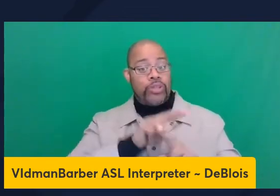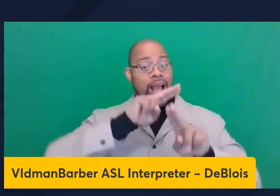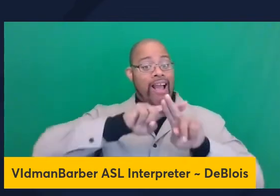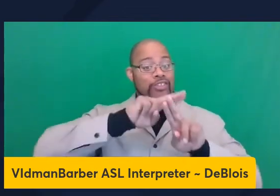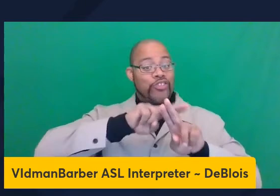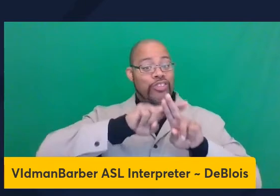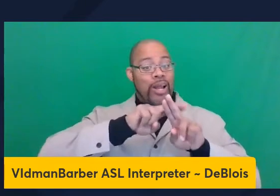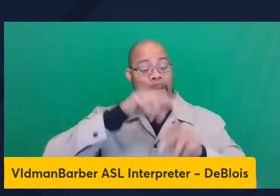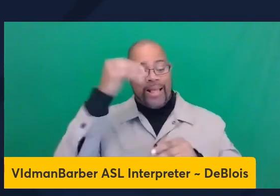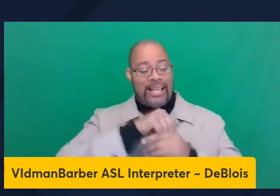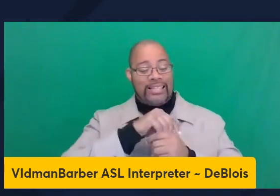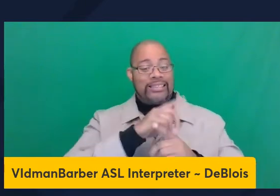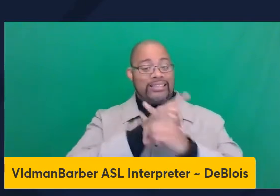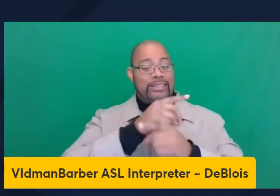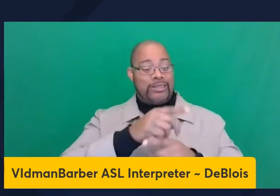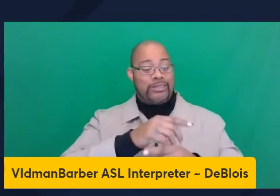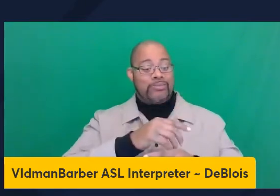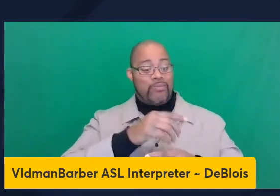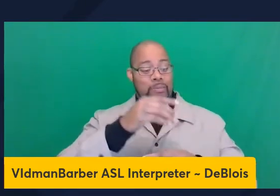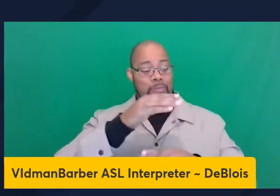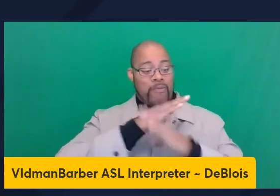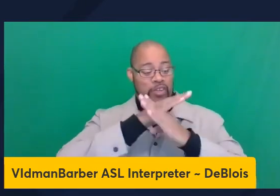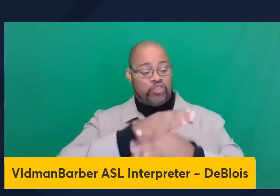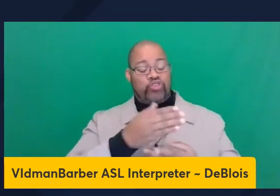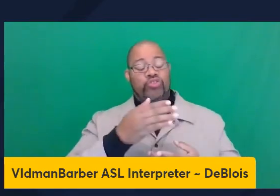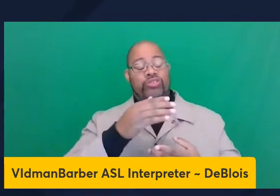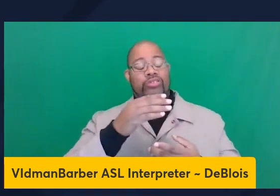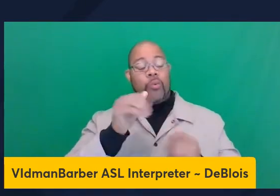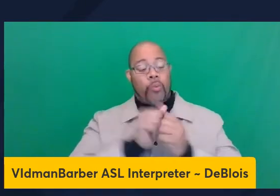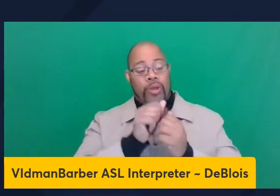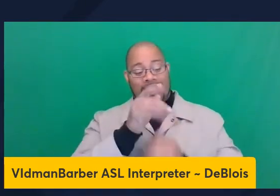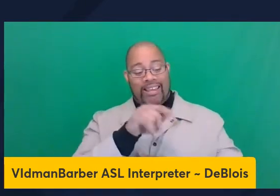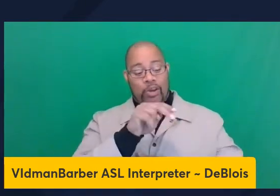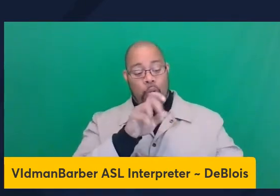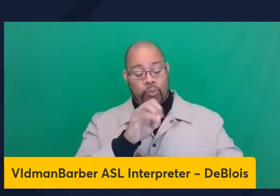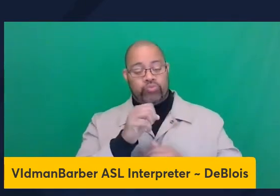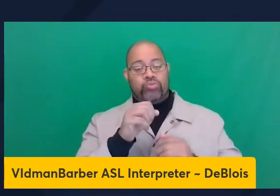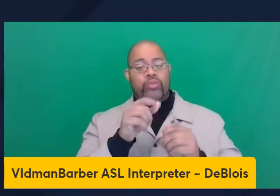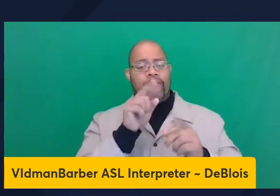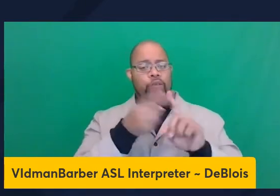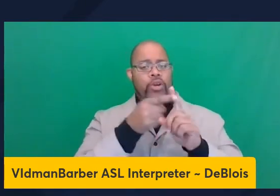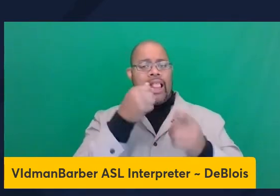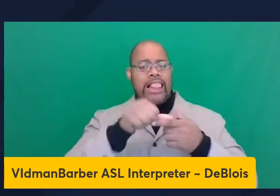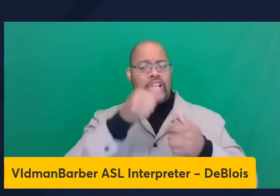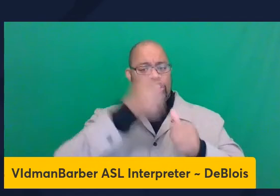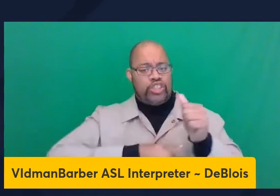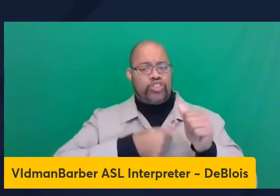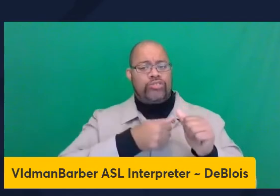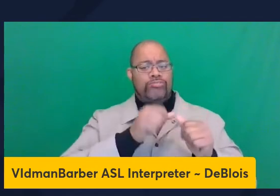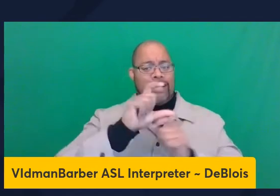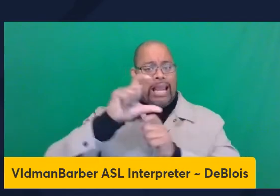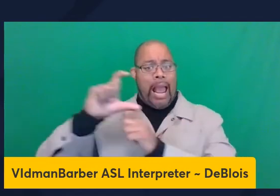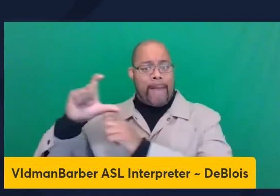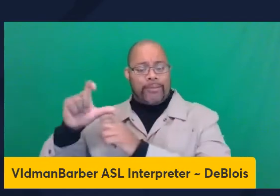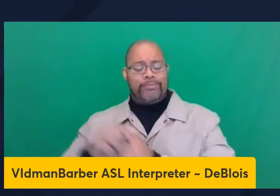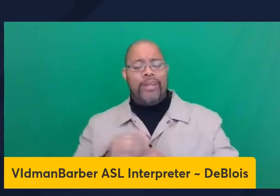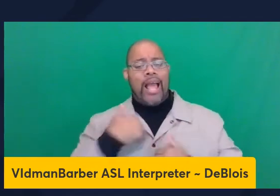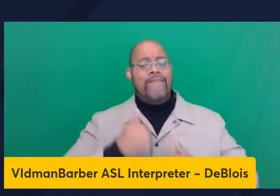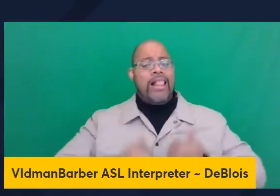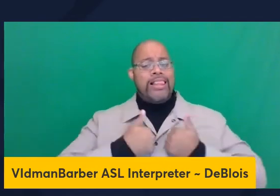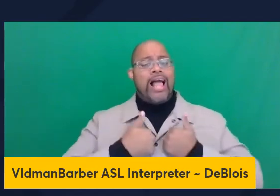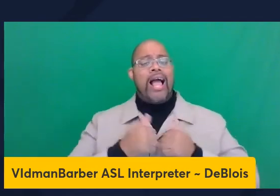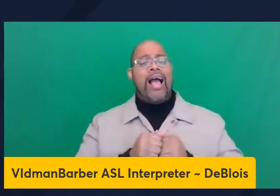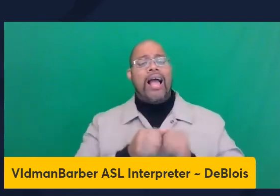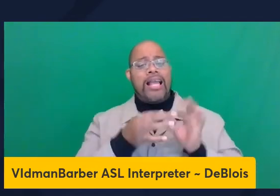hashtag Black in Immuno Keynotes with each first letter capitalized. Uh, We'll also have live caption and